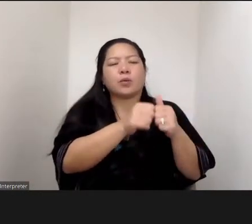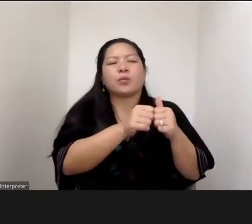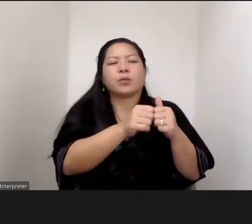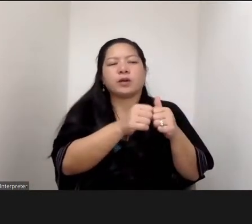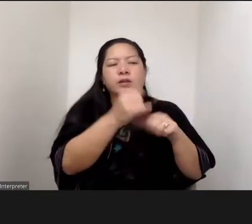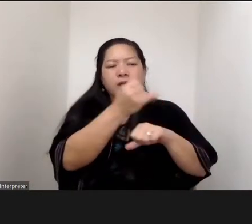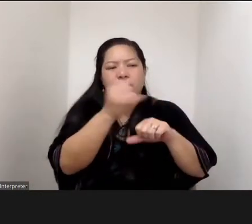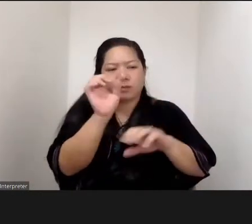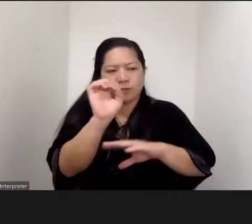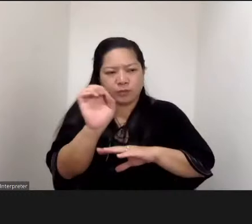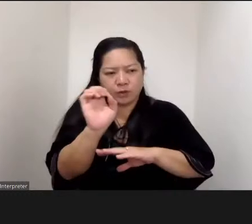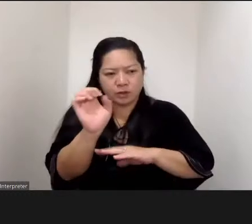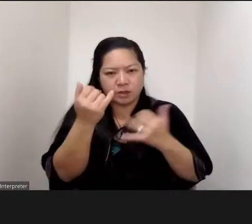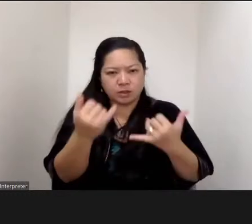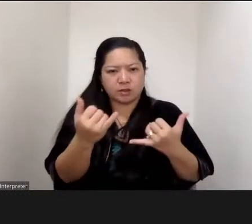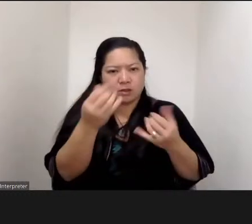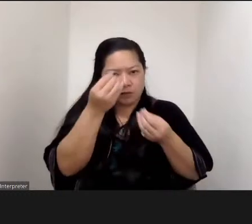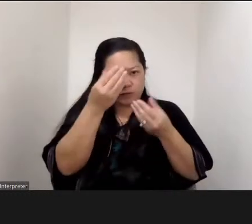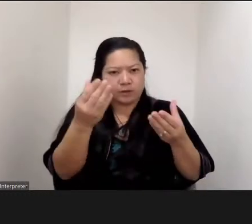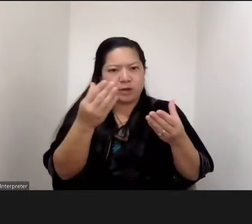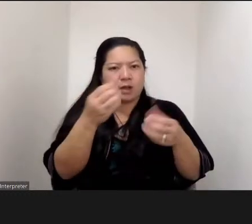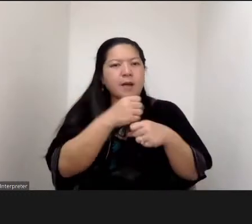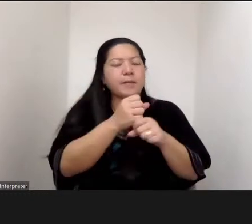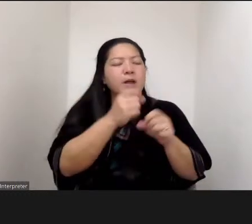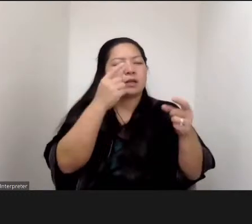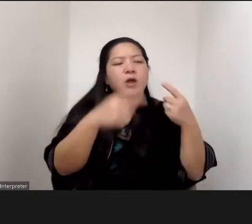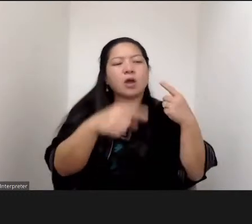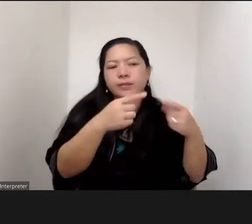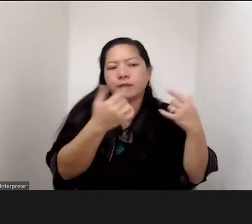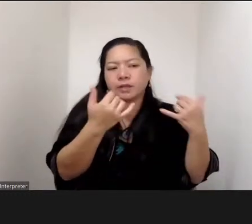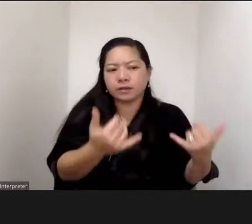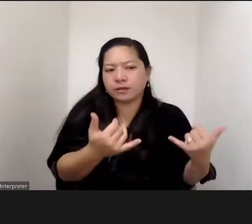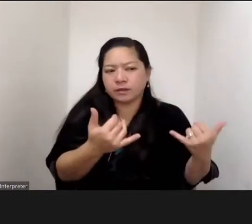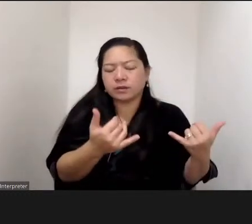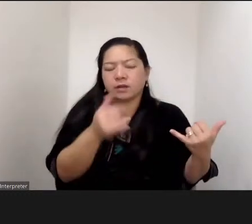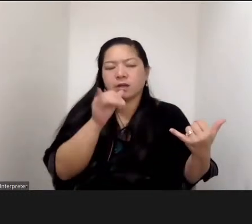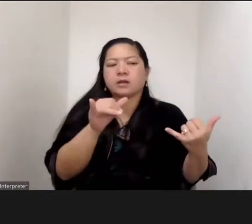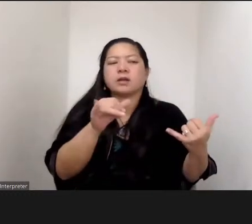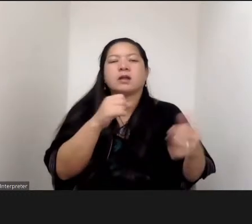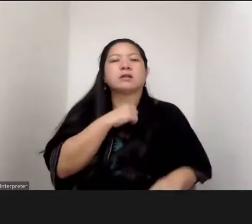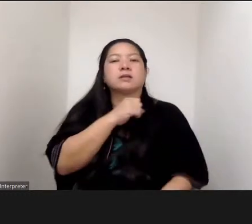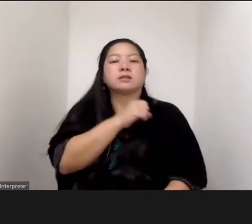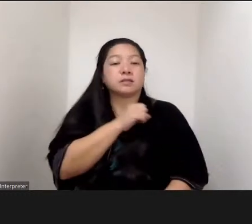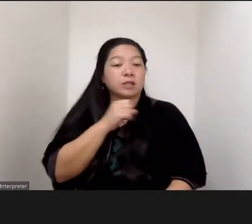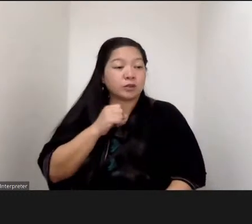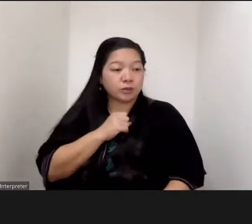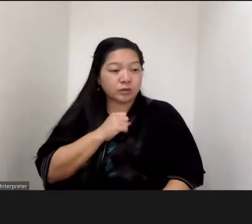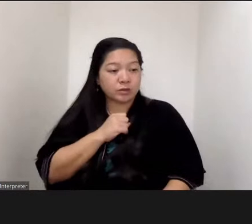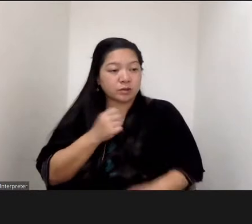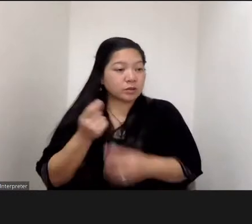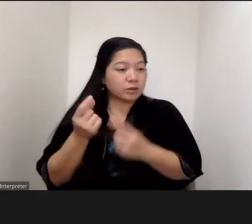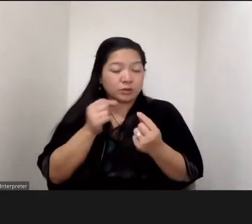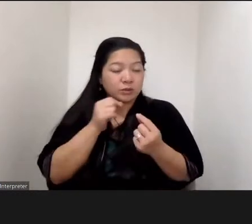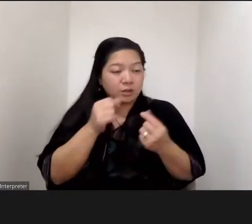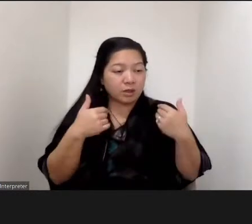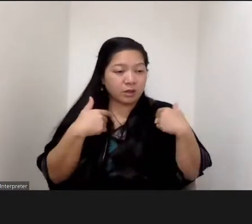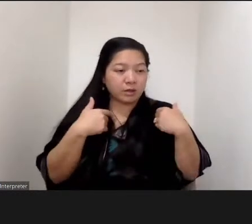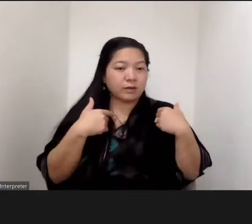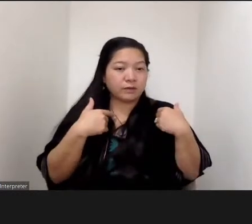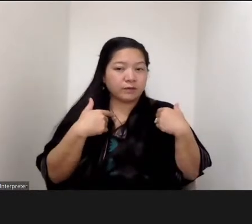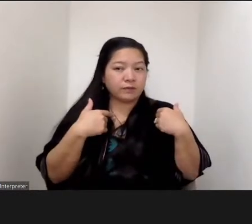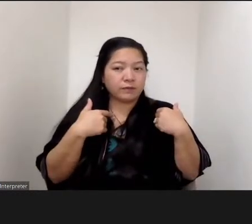emergency. I make the argument that the senators, they do not have